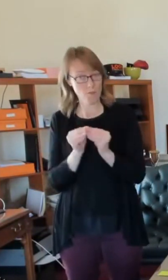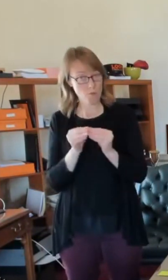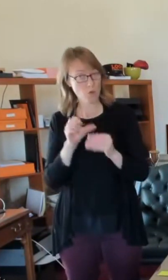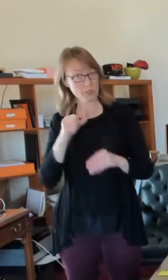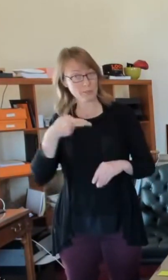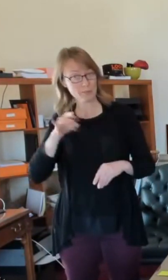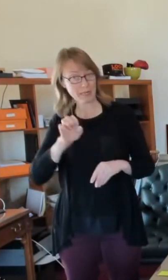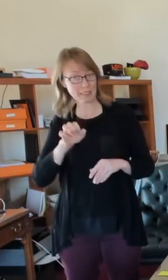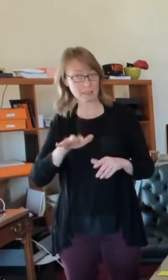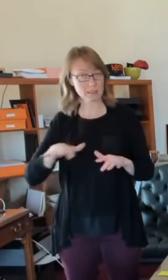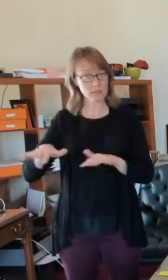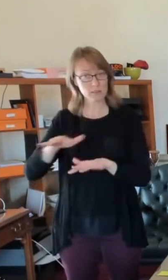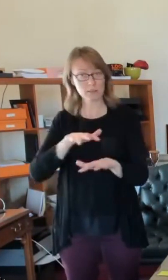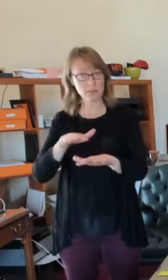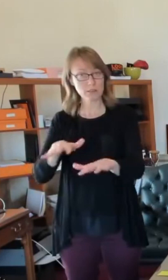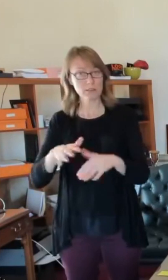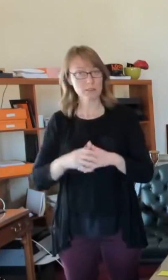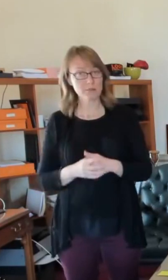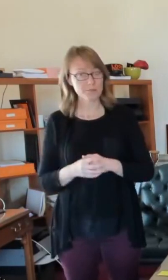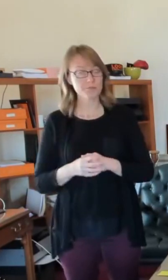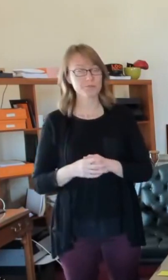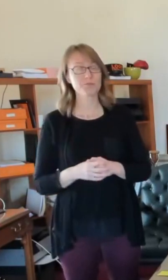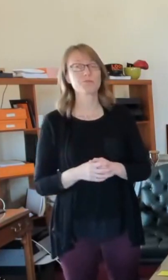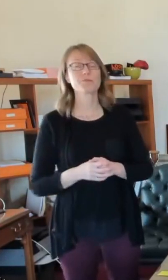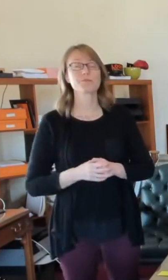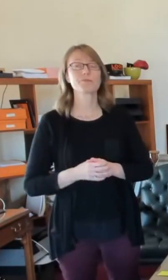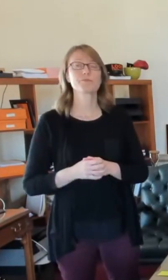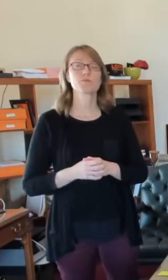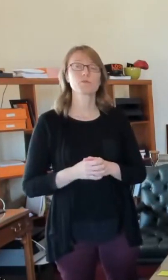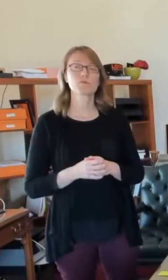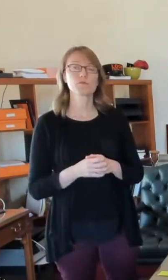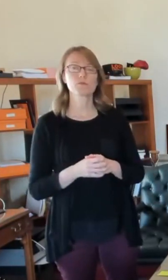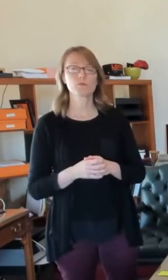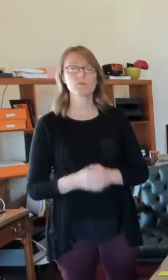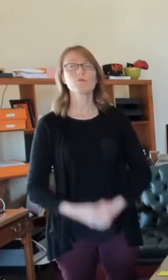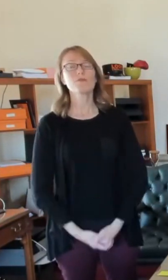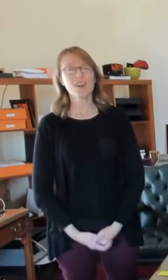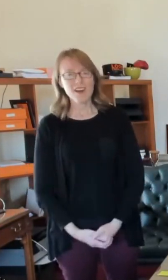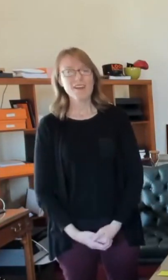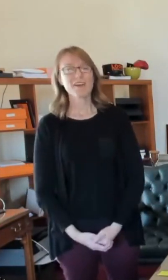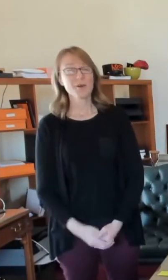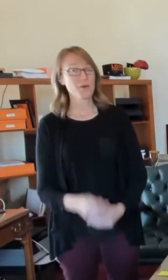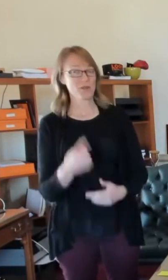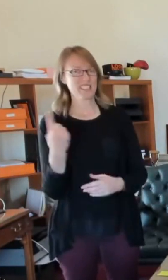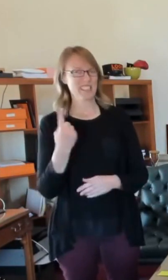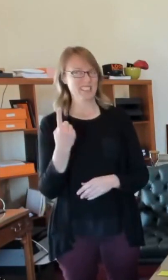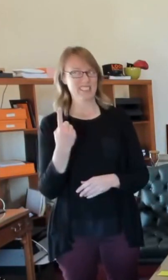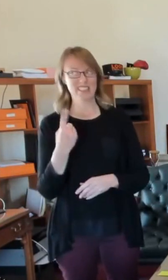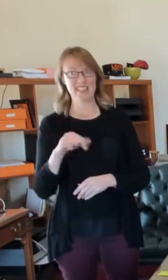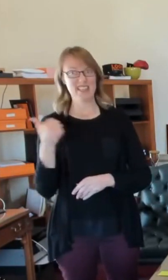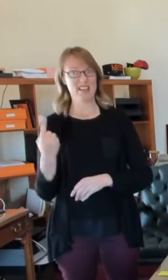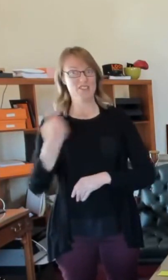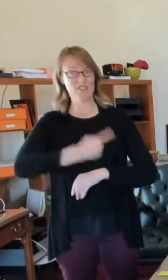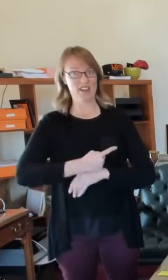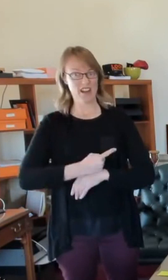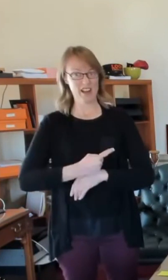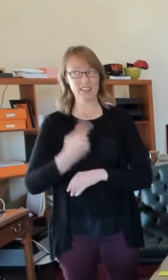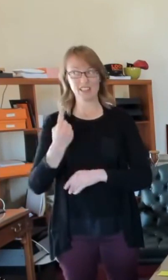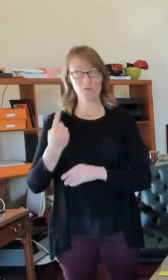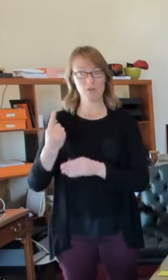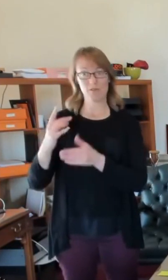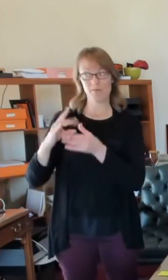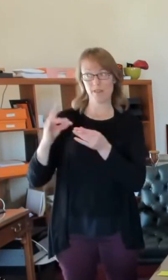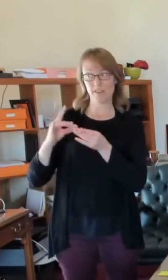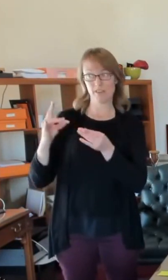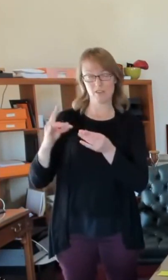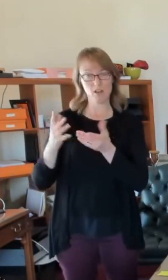parks? So I had an email or text or something the other day from someone who wants the roads